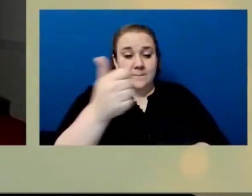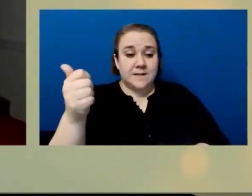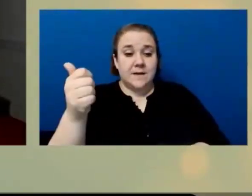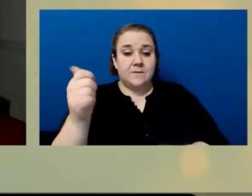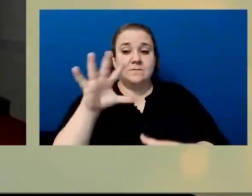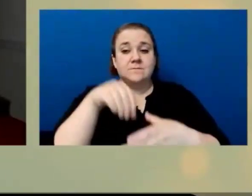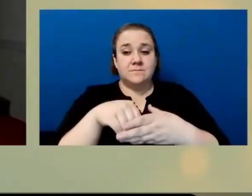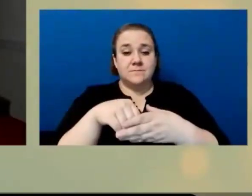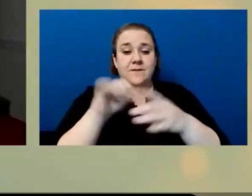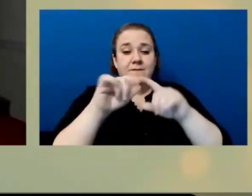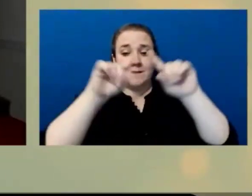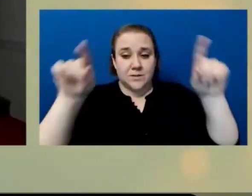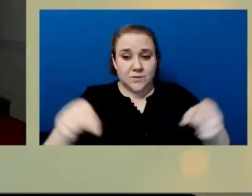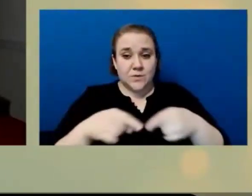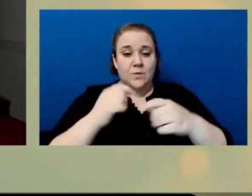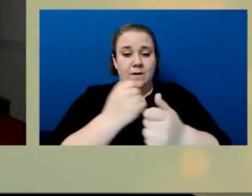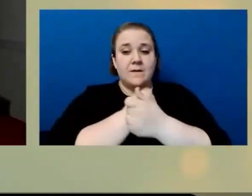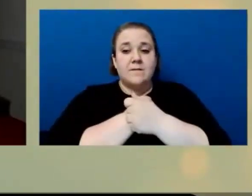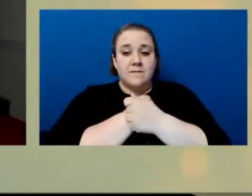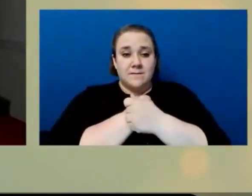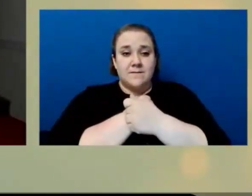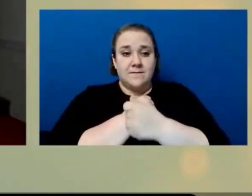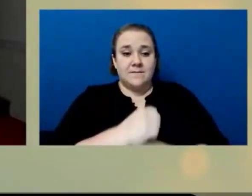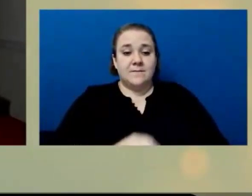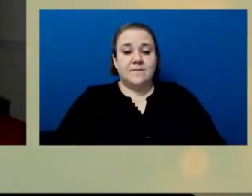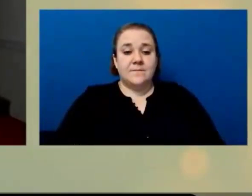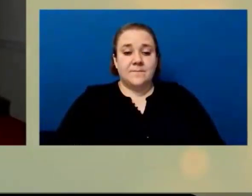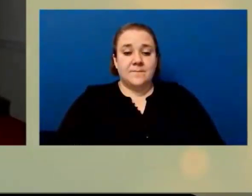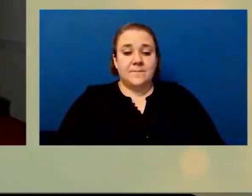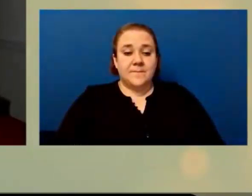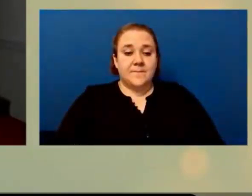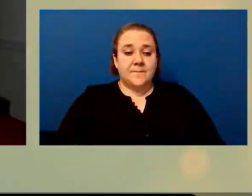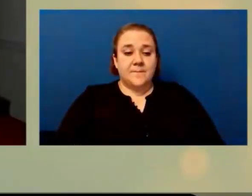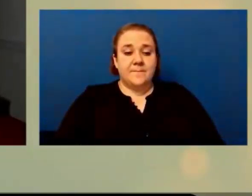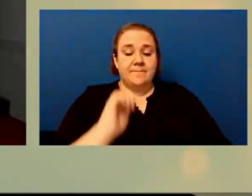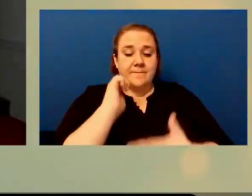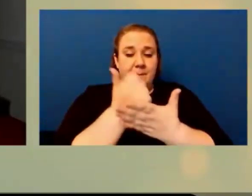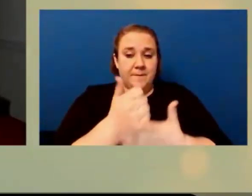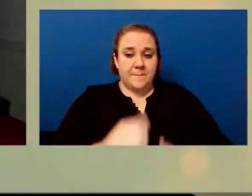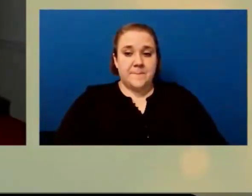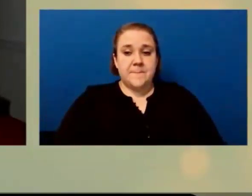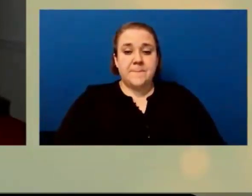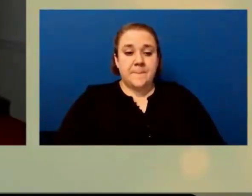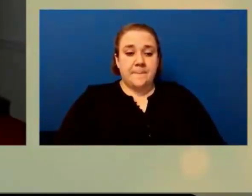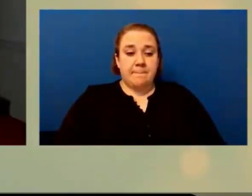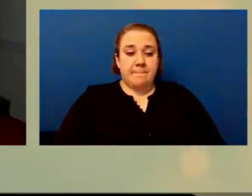themselves part of the circle of love. Amen.